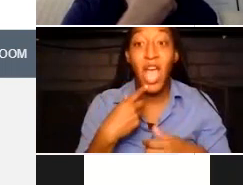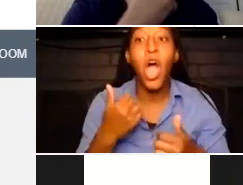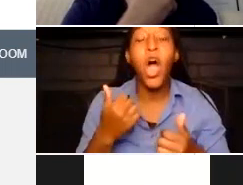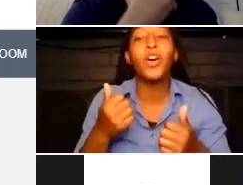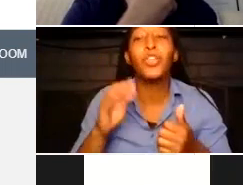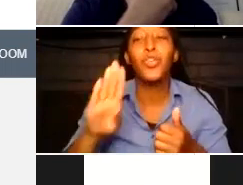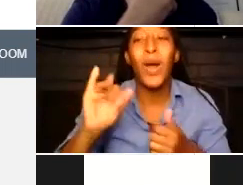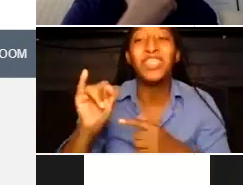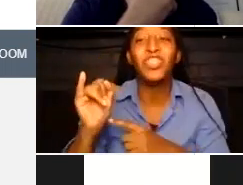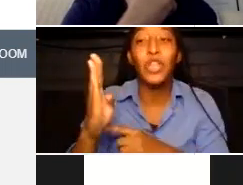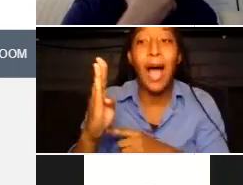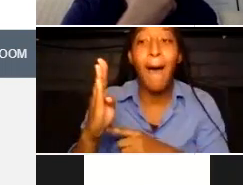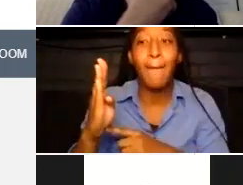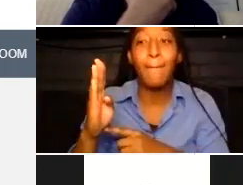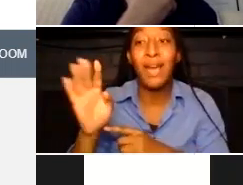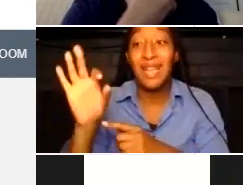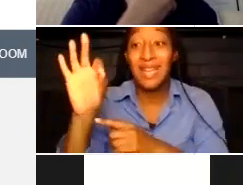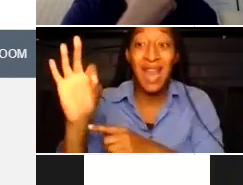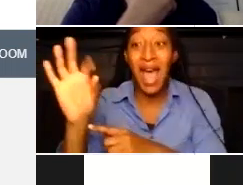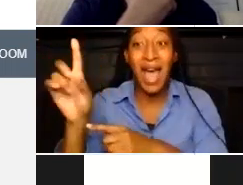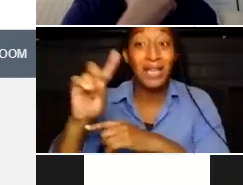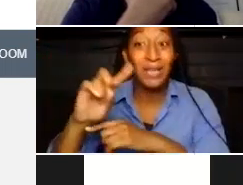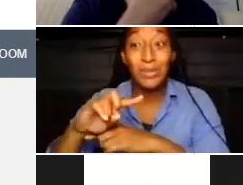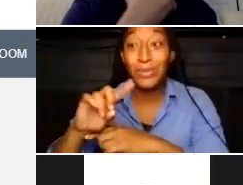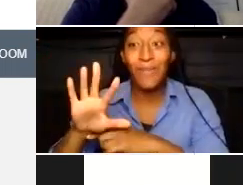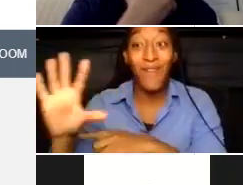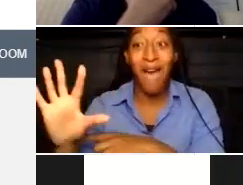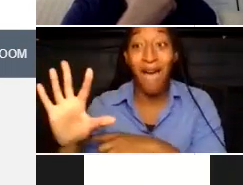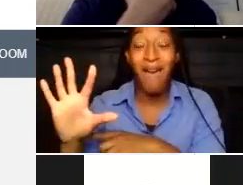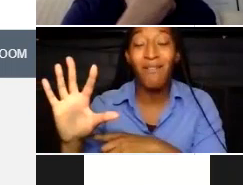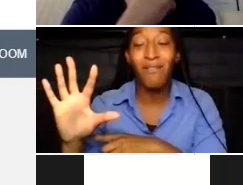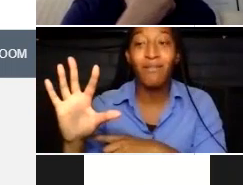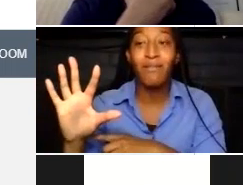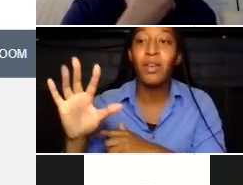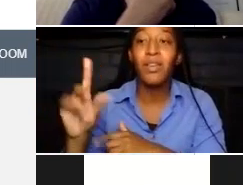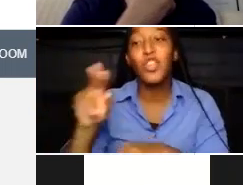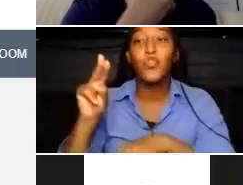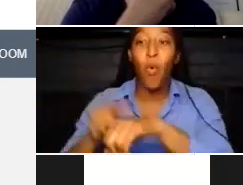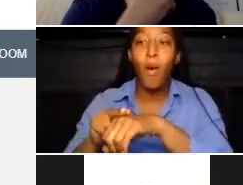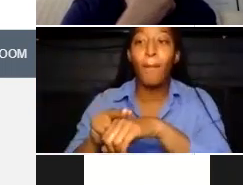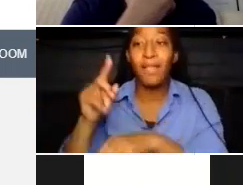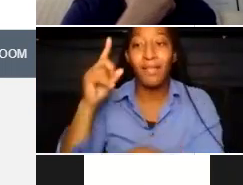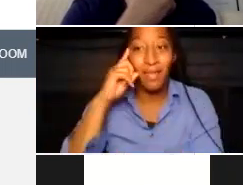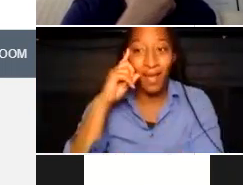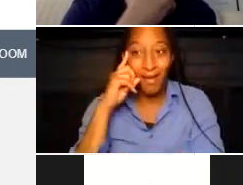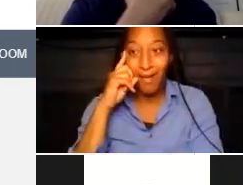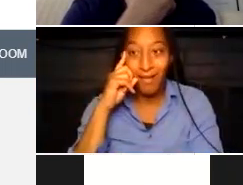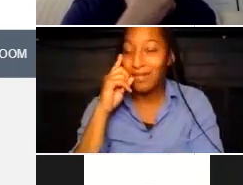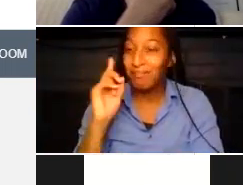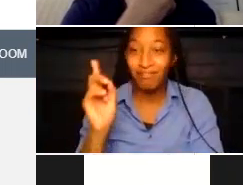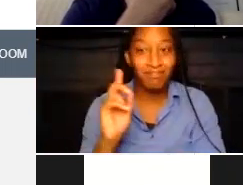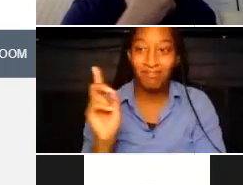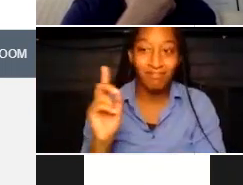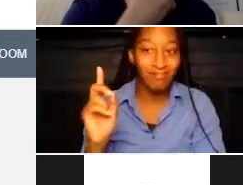5. Okay, or whatever you do at that job from 9 to 5. None of which might